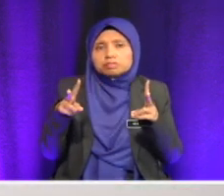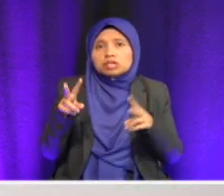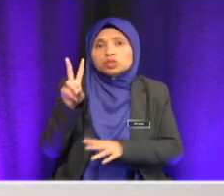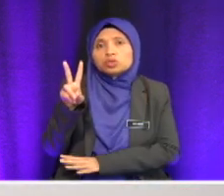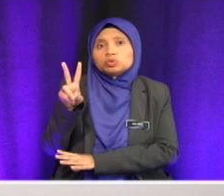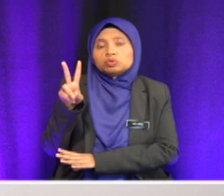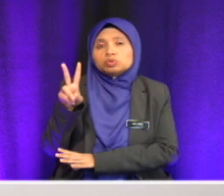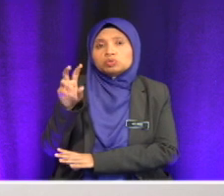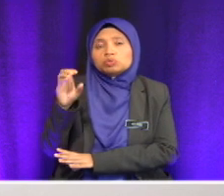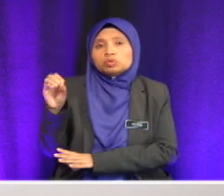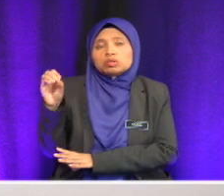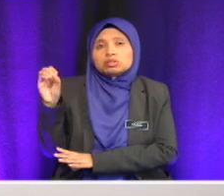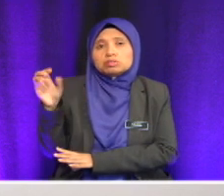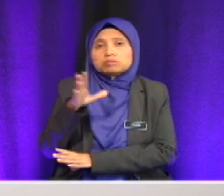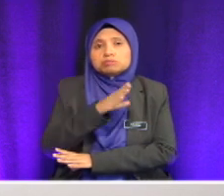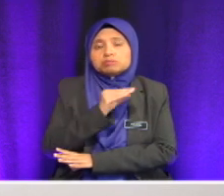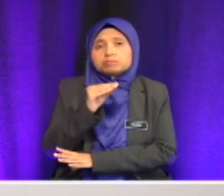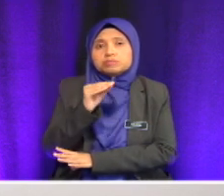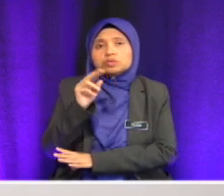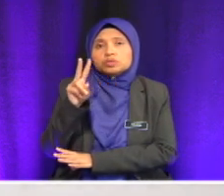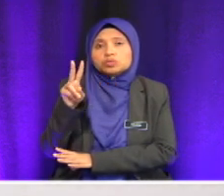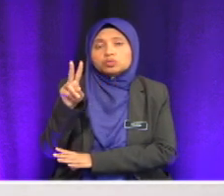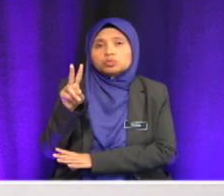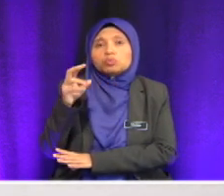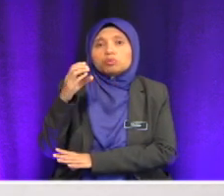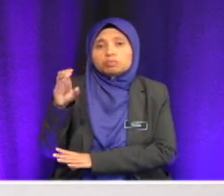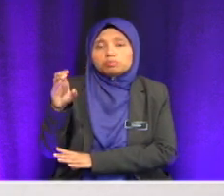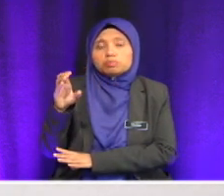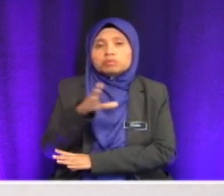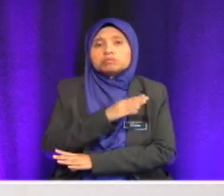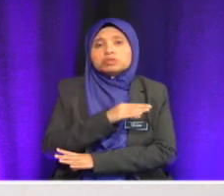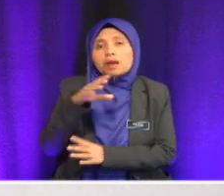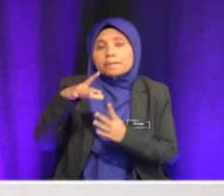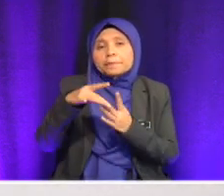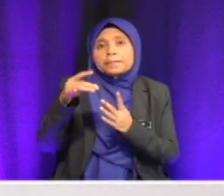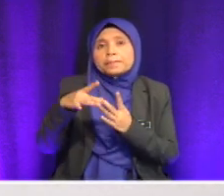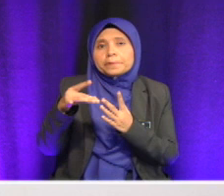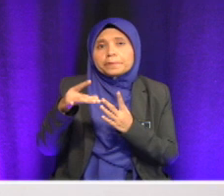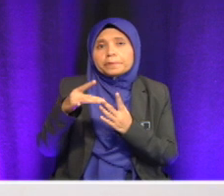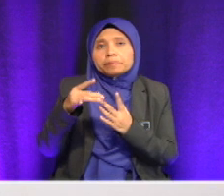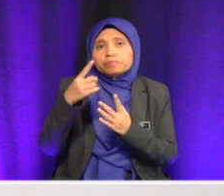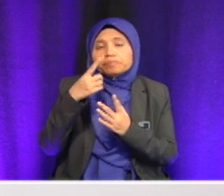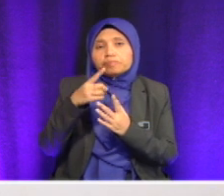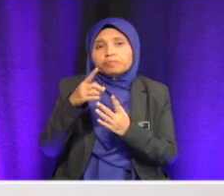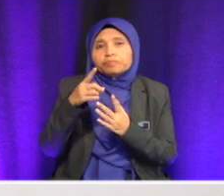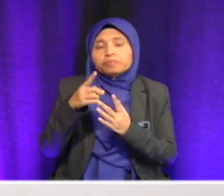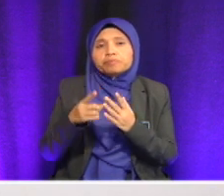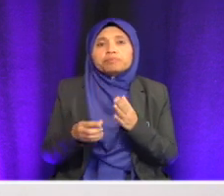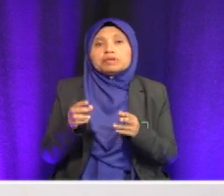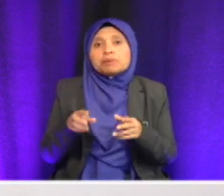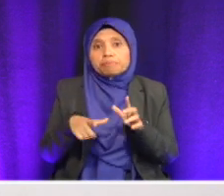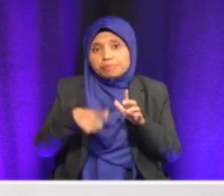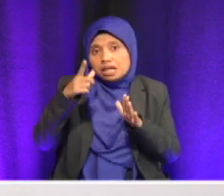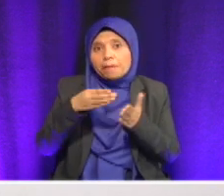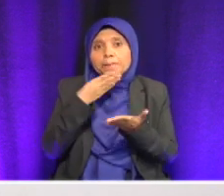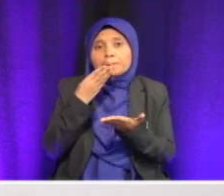2,200 acres, but she was loyal to her friend and chose to wait for her to get better. It just